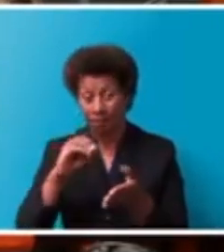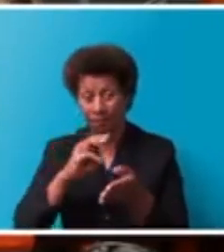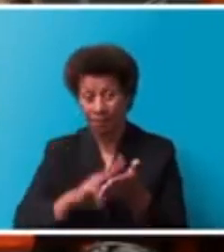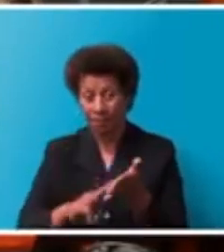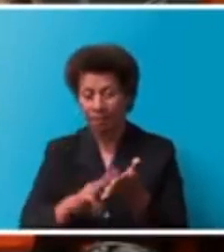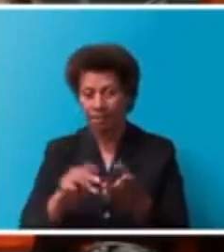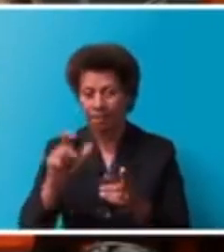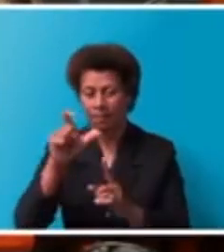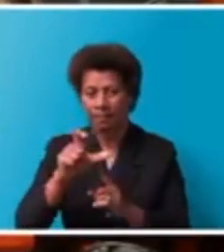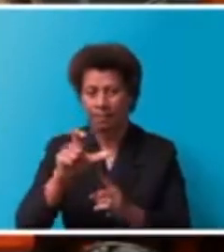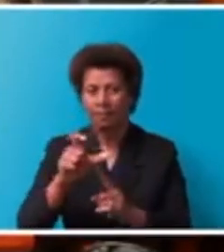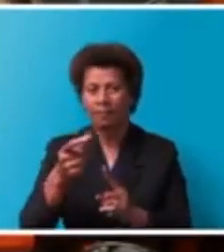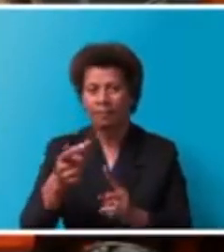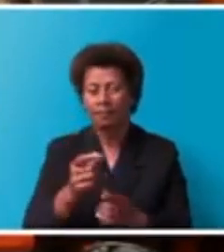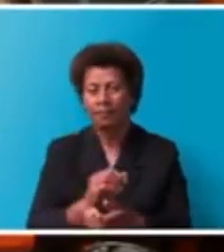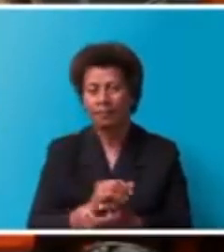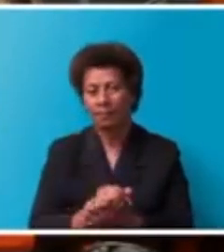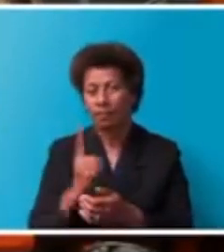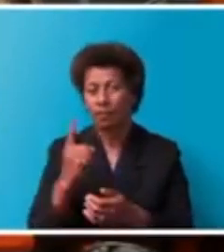With the first royalty payment of